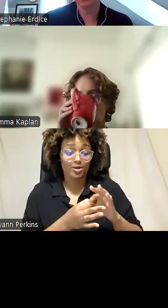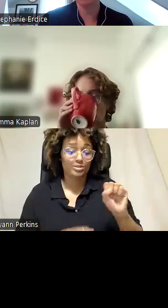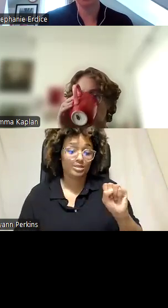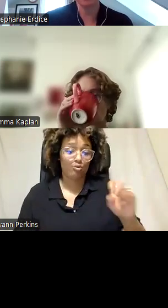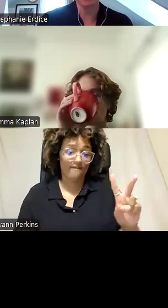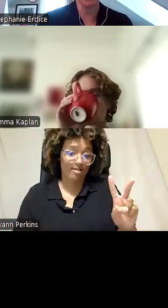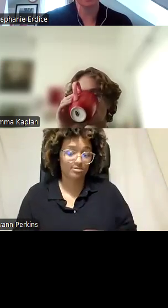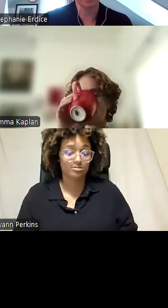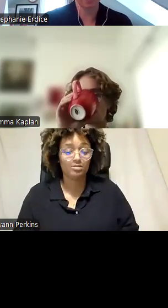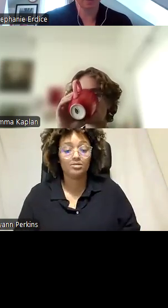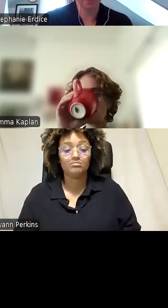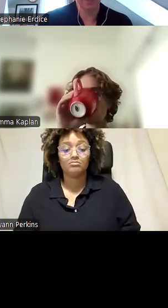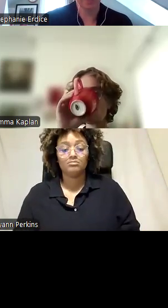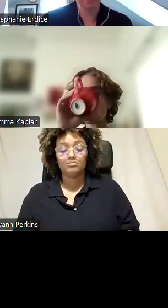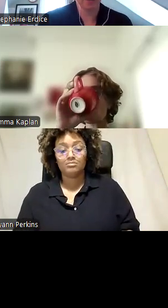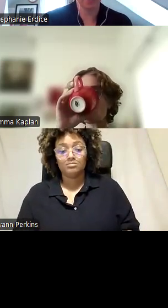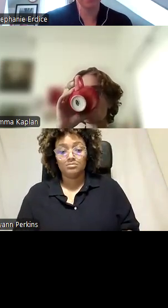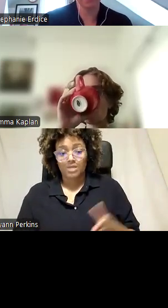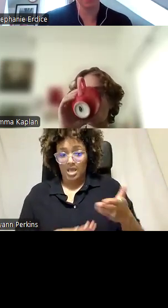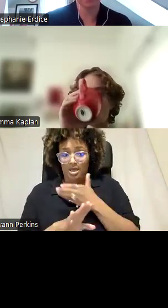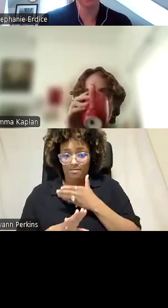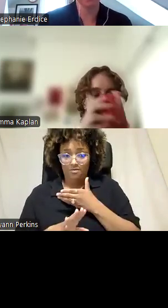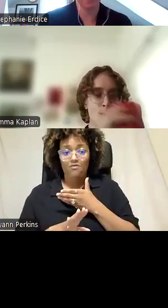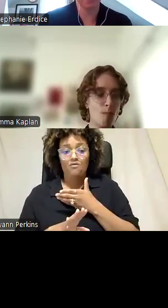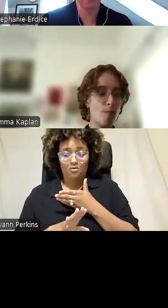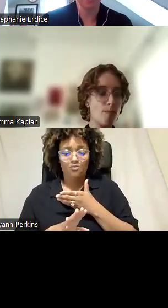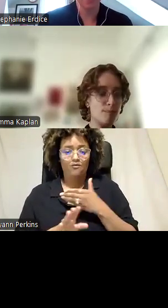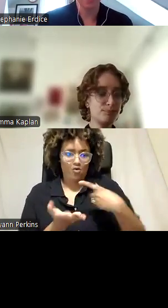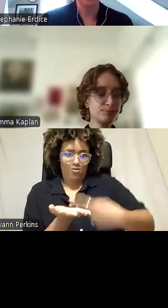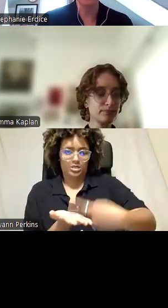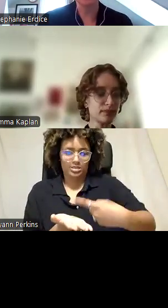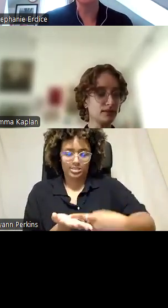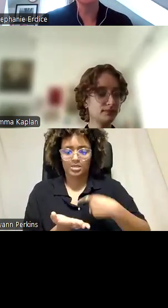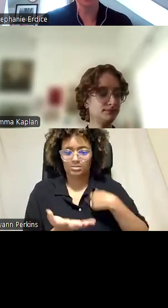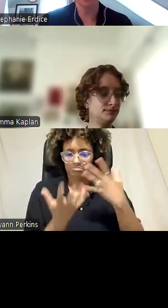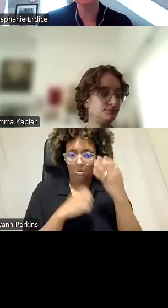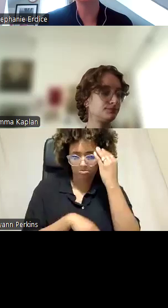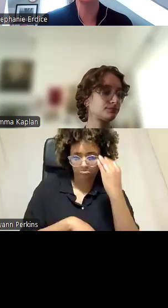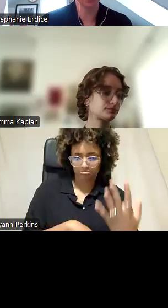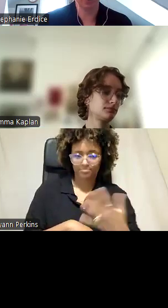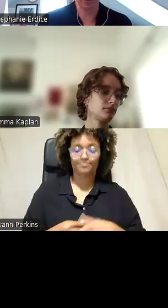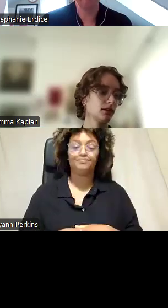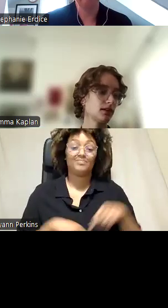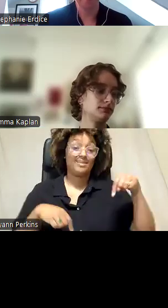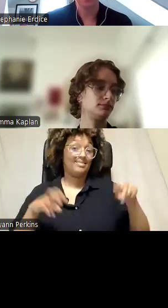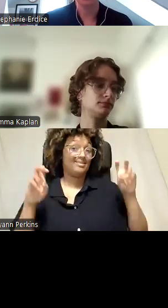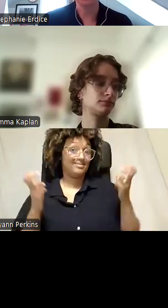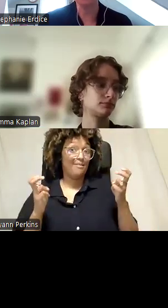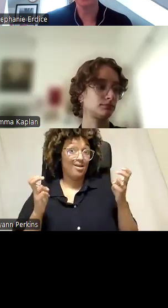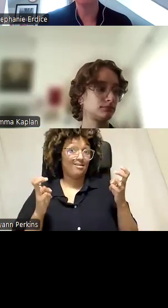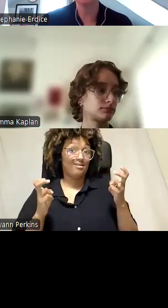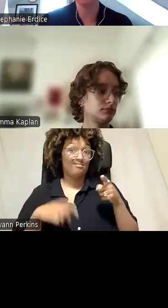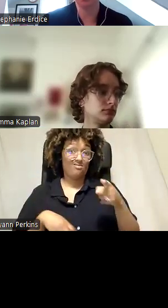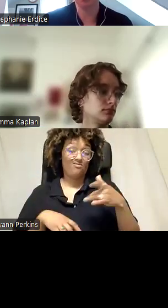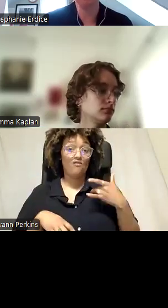thing I want to say before we get into this content is if this topic is new to you,